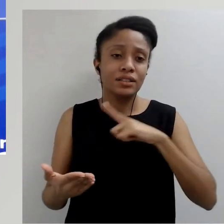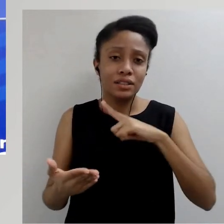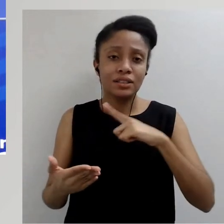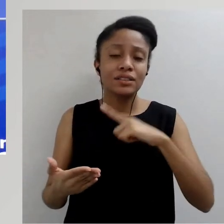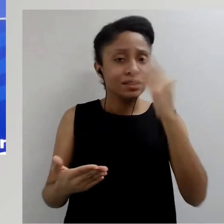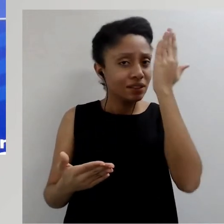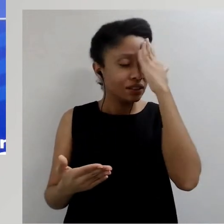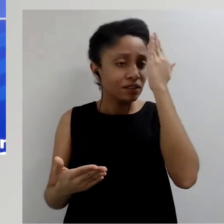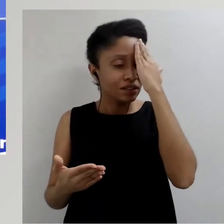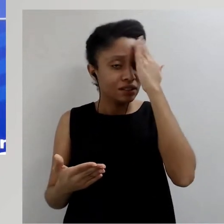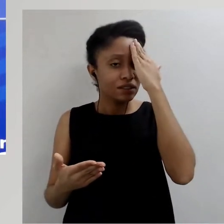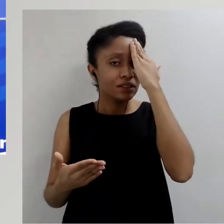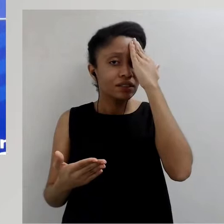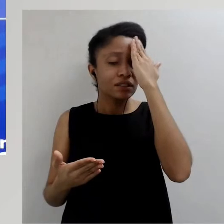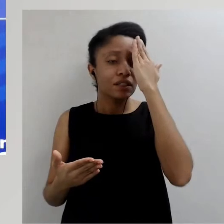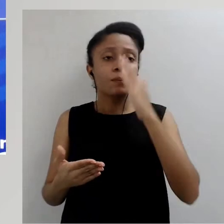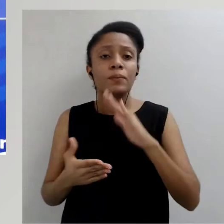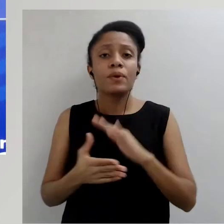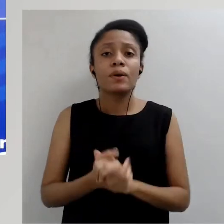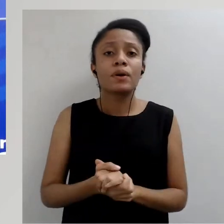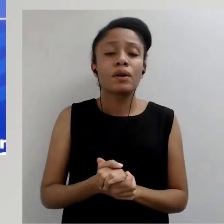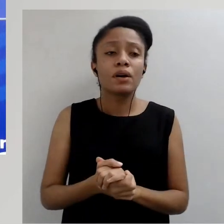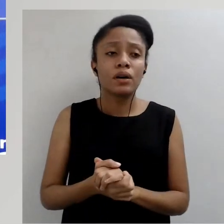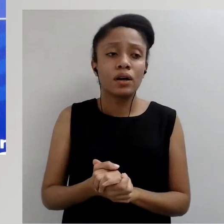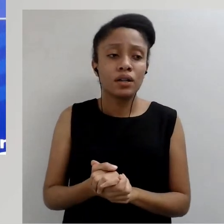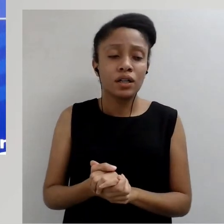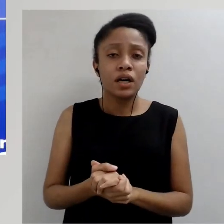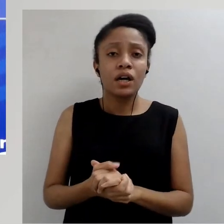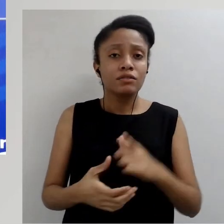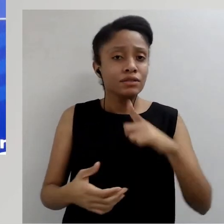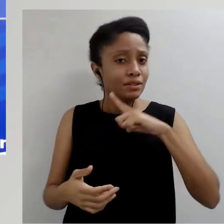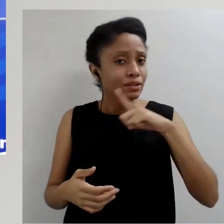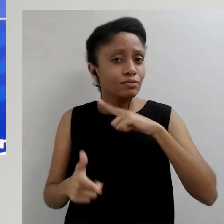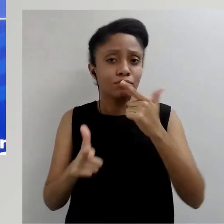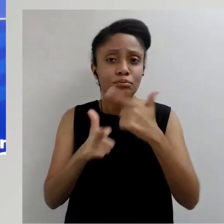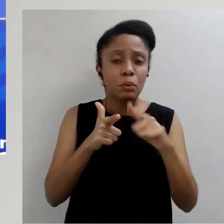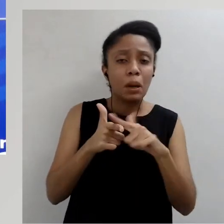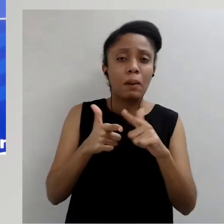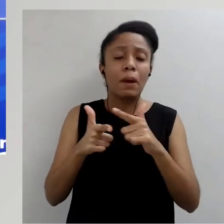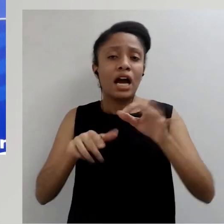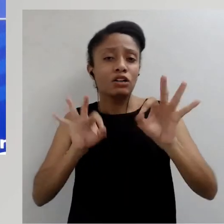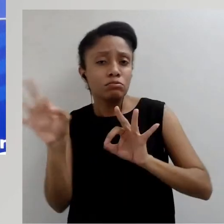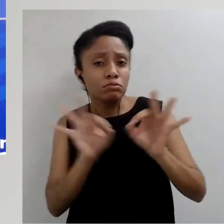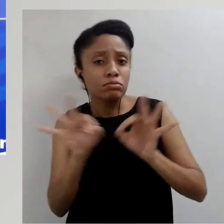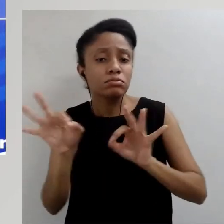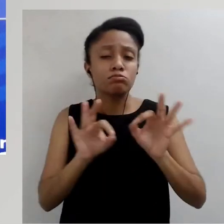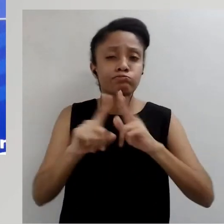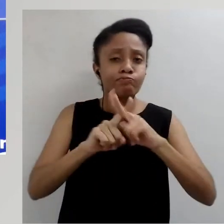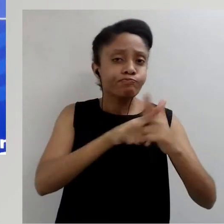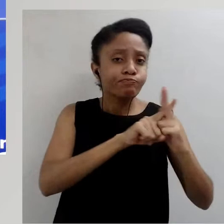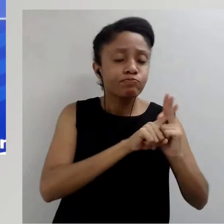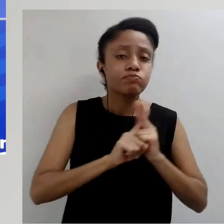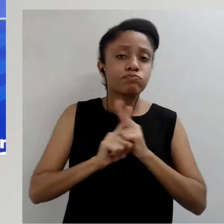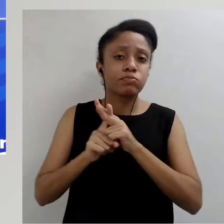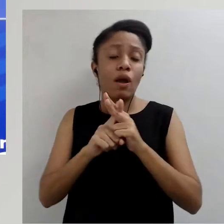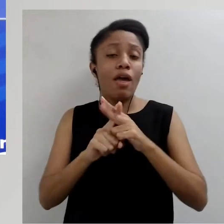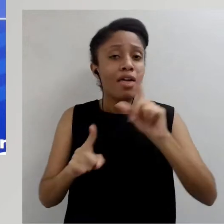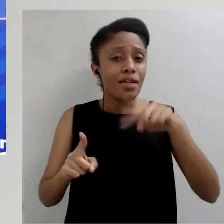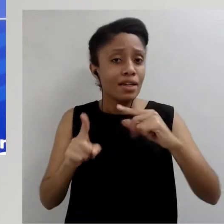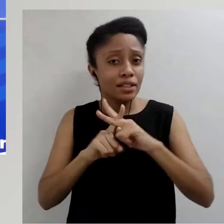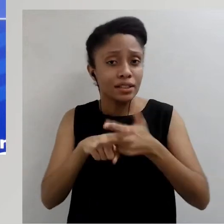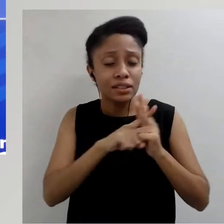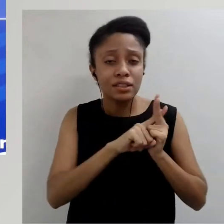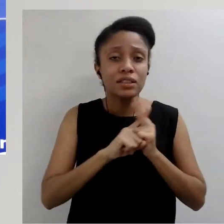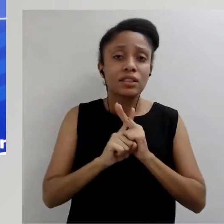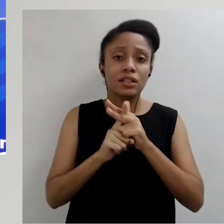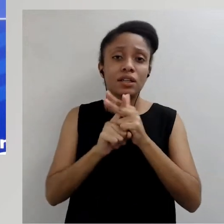People from the printing industry, they know what we are talking about. The file always comes with something that it needs to be fixed.